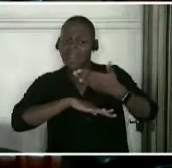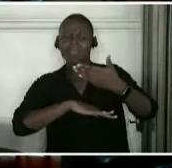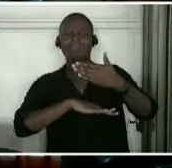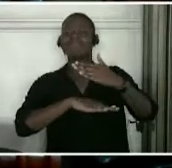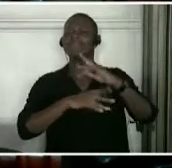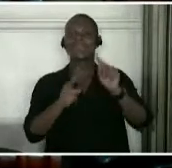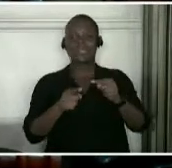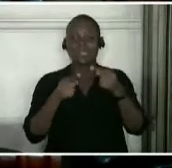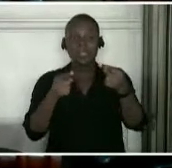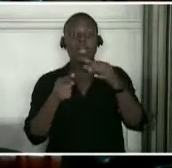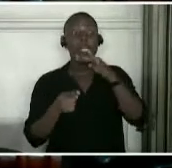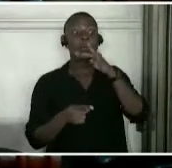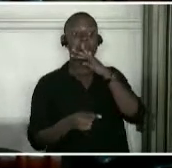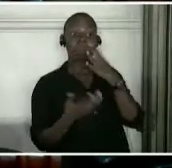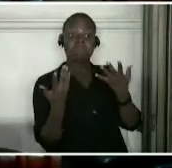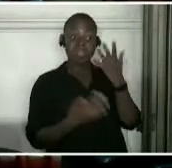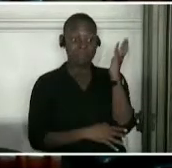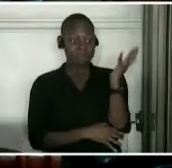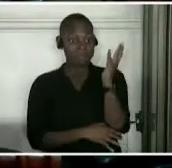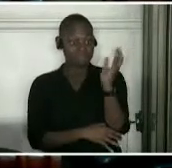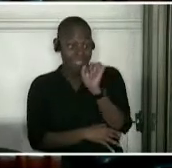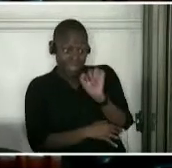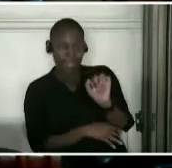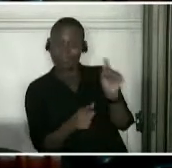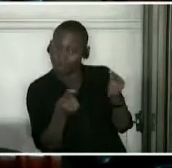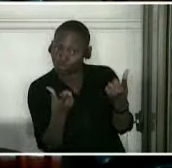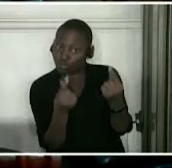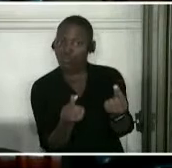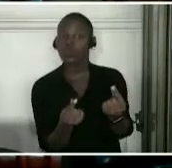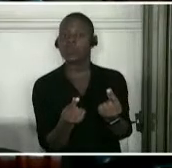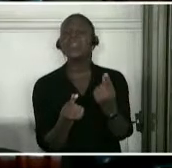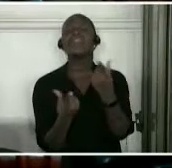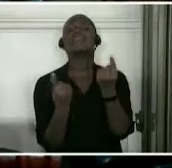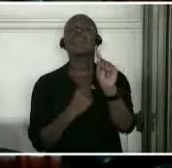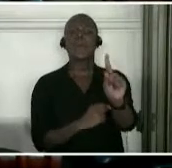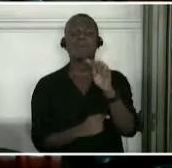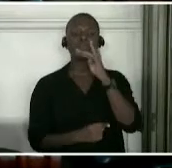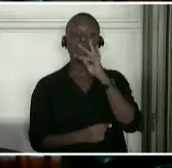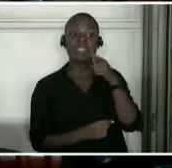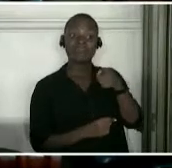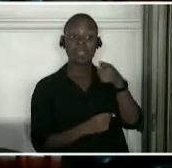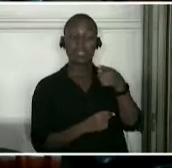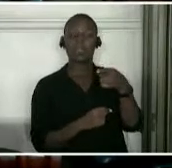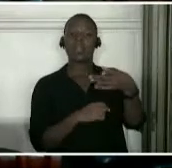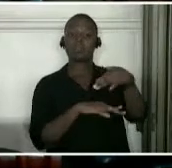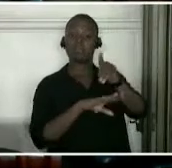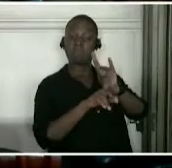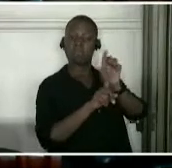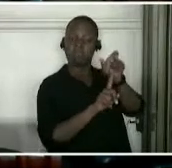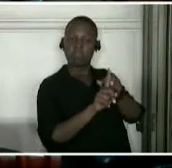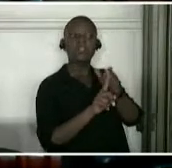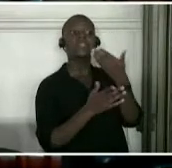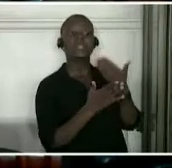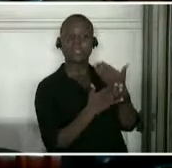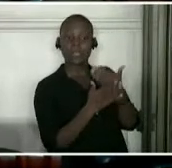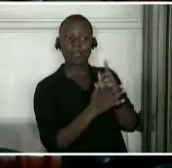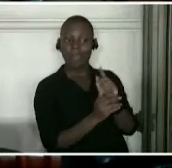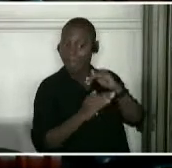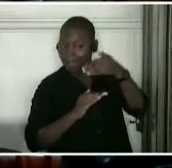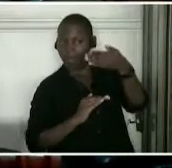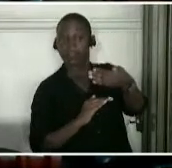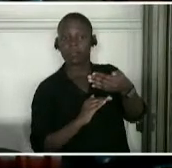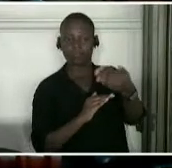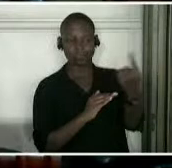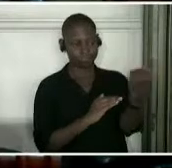to deliver his or her speech, the presiding officer will call the next speaker on the speaker's list